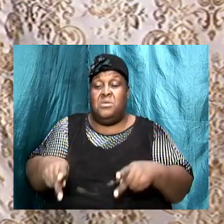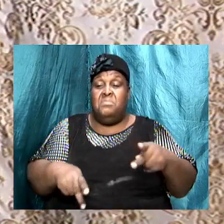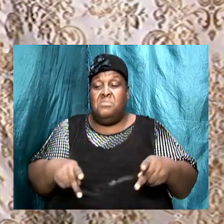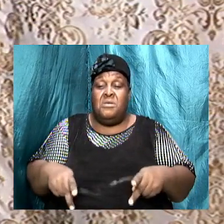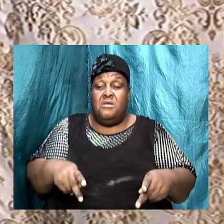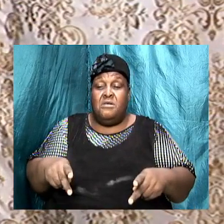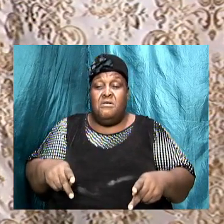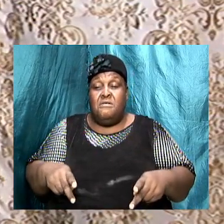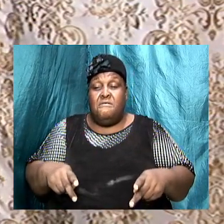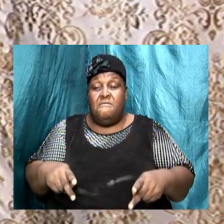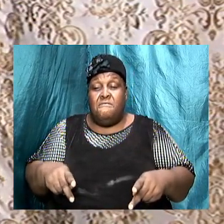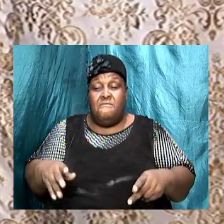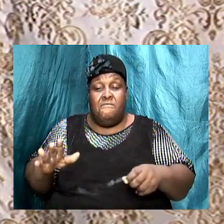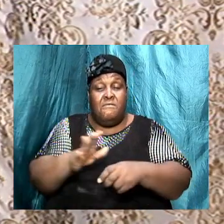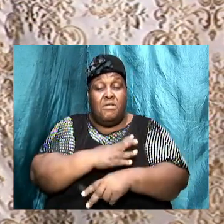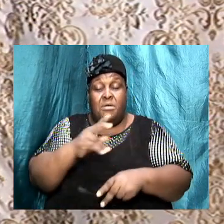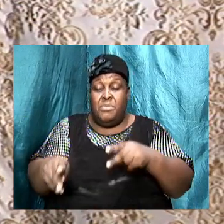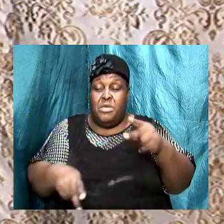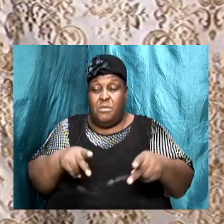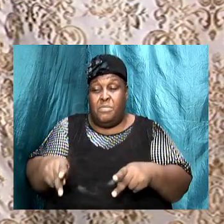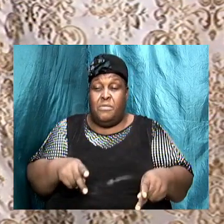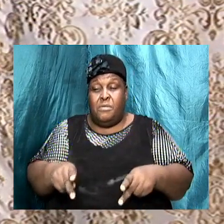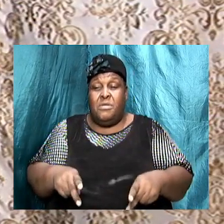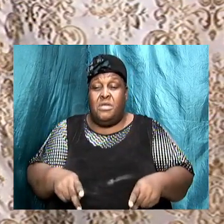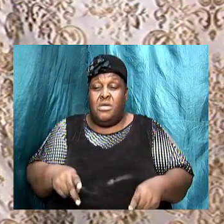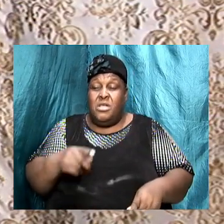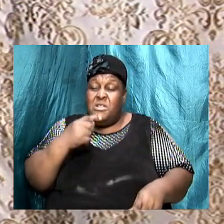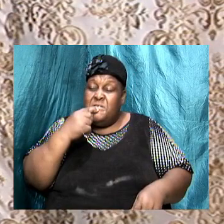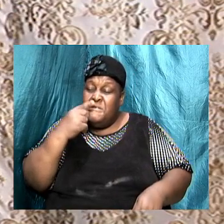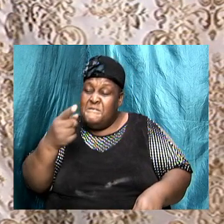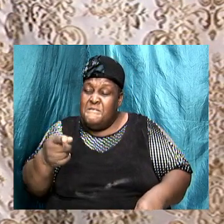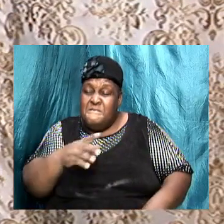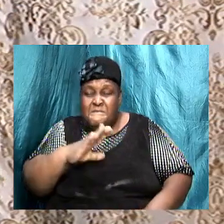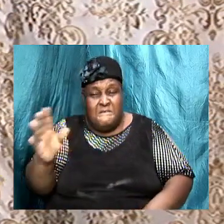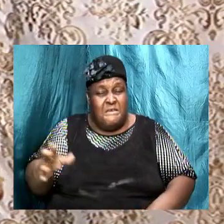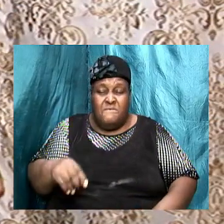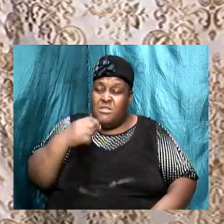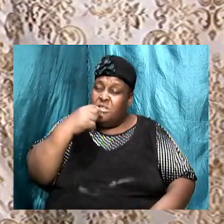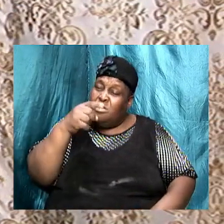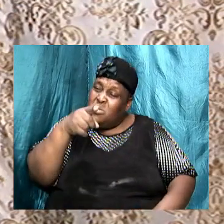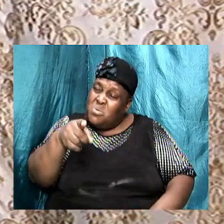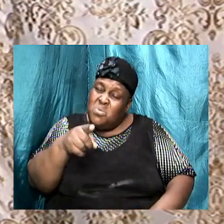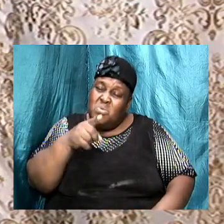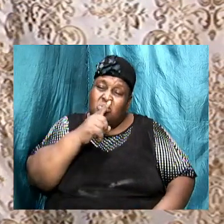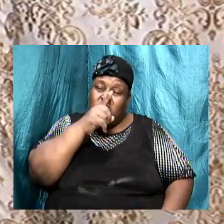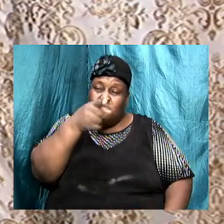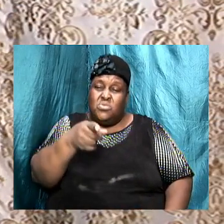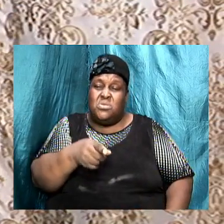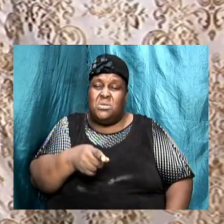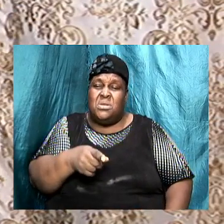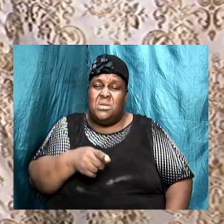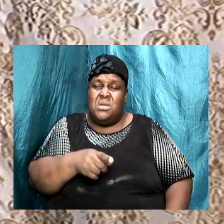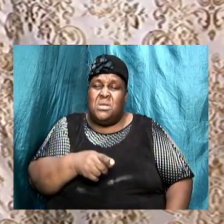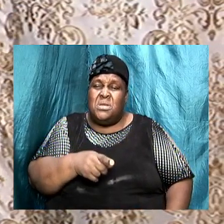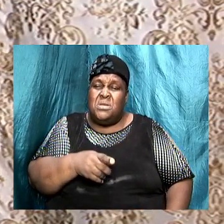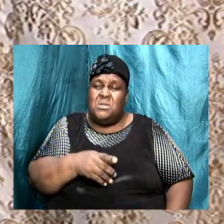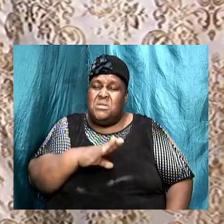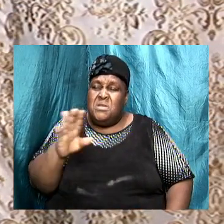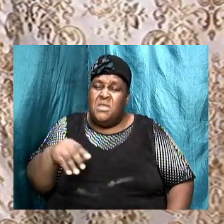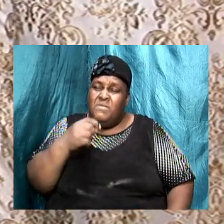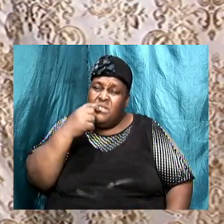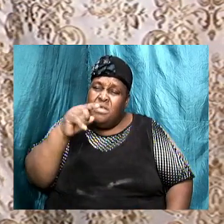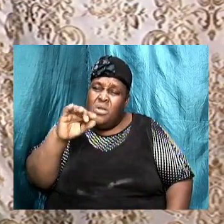ministry. And they will never tell you the truth. They will never tell you how to be saved. And they will never tell you the